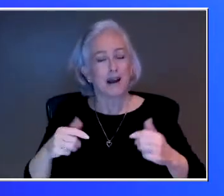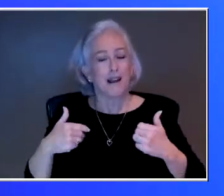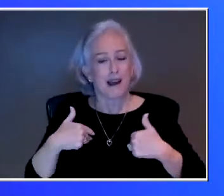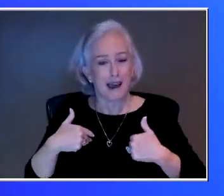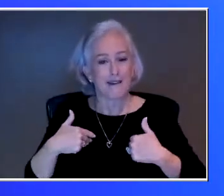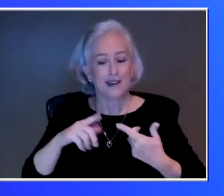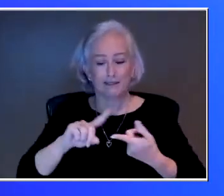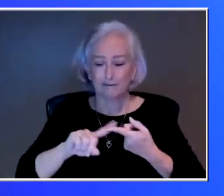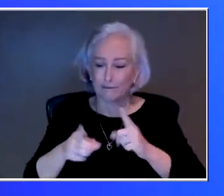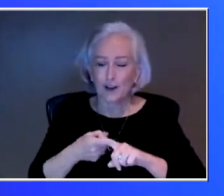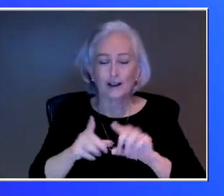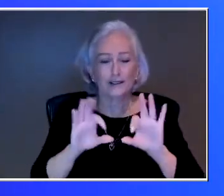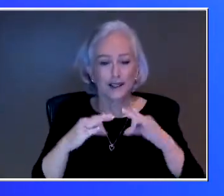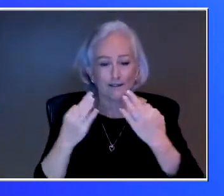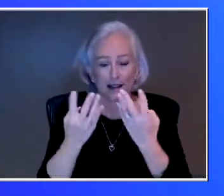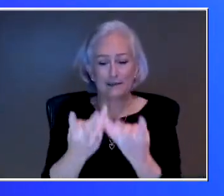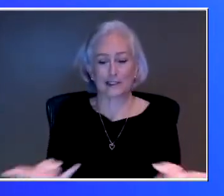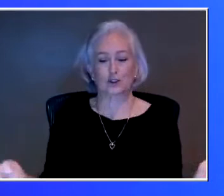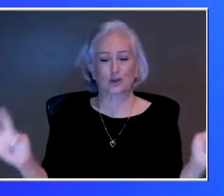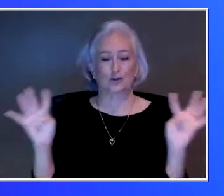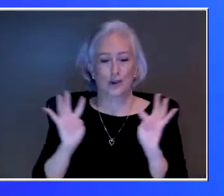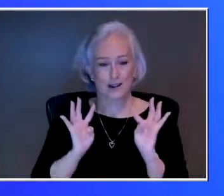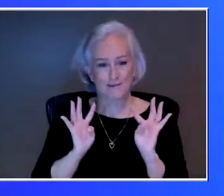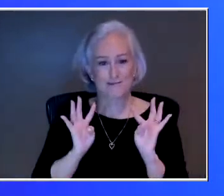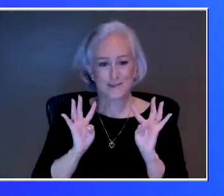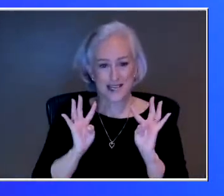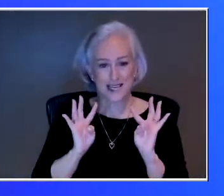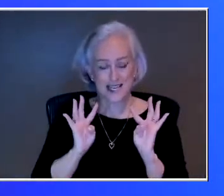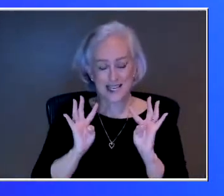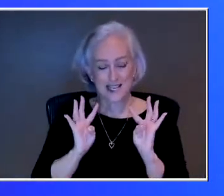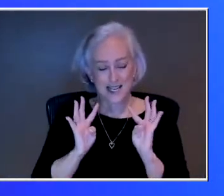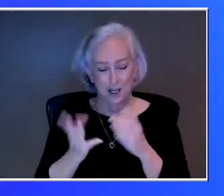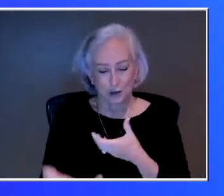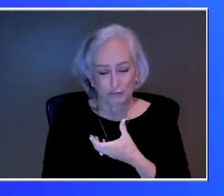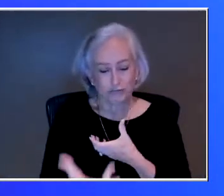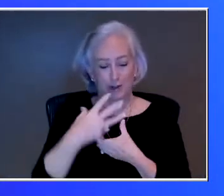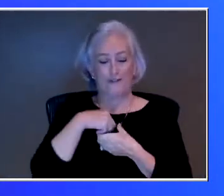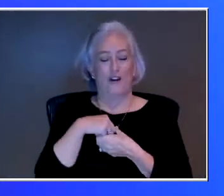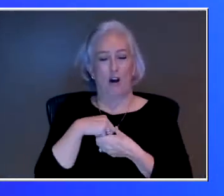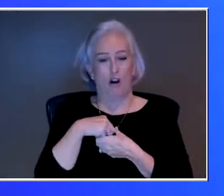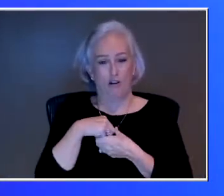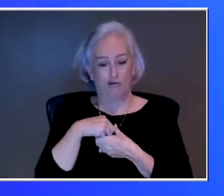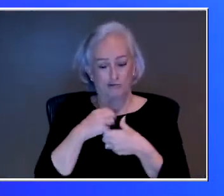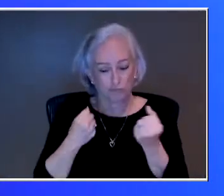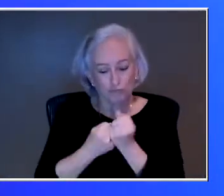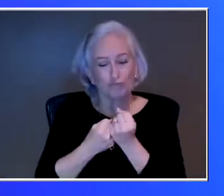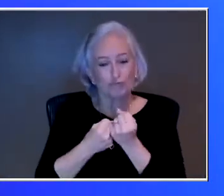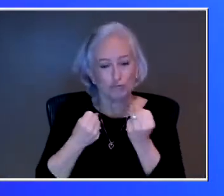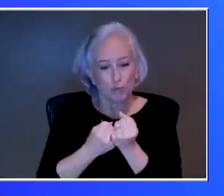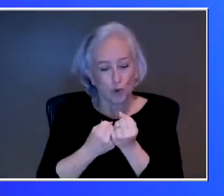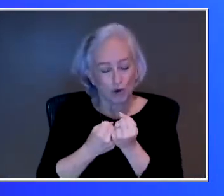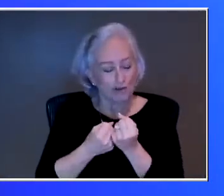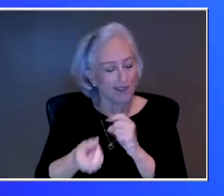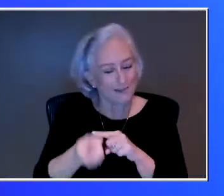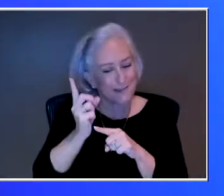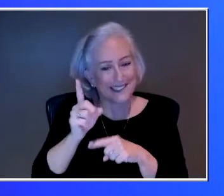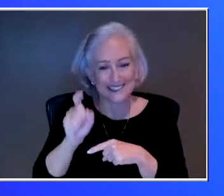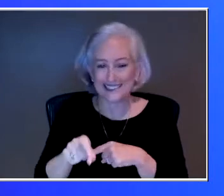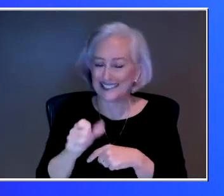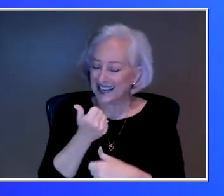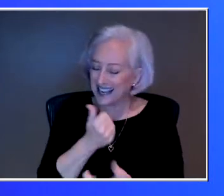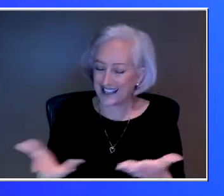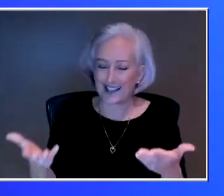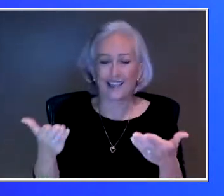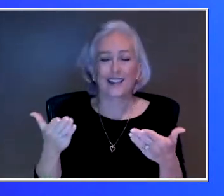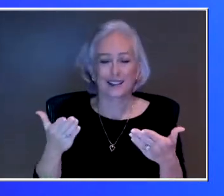and friends who were there the moment I needed anything. And so, you know,